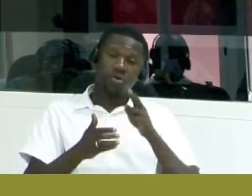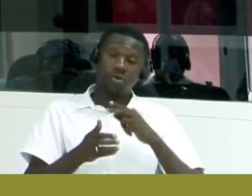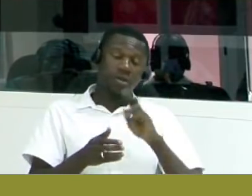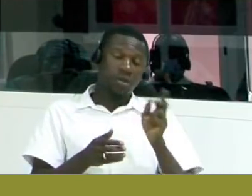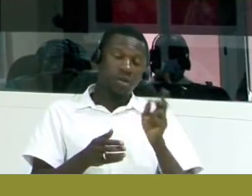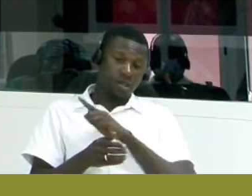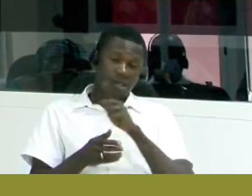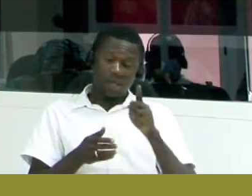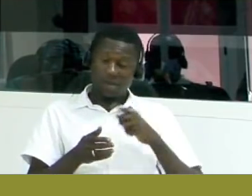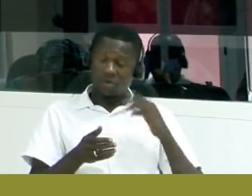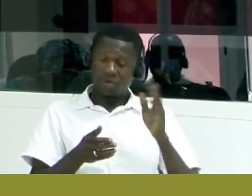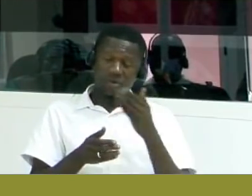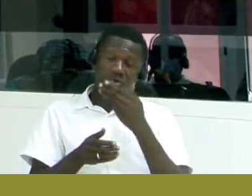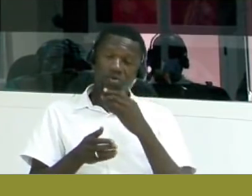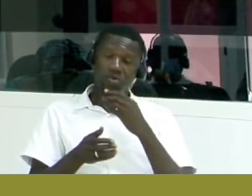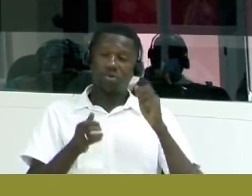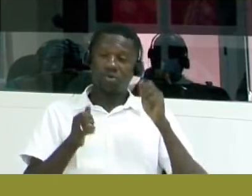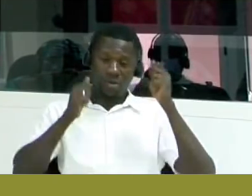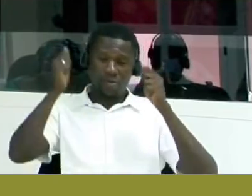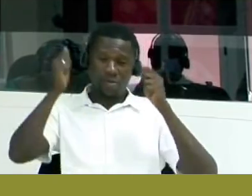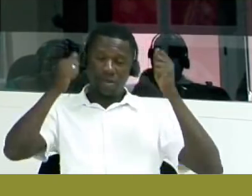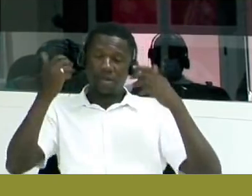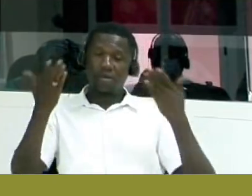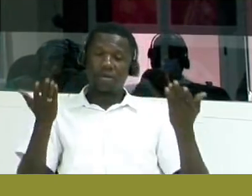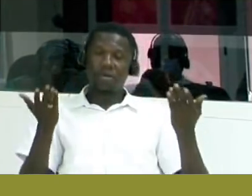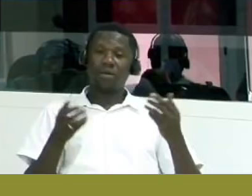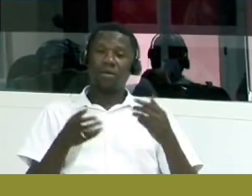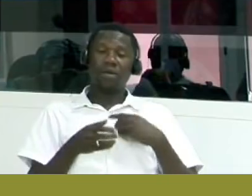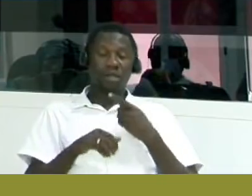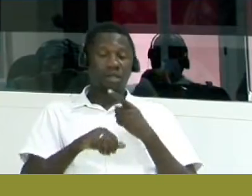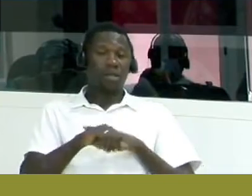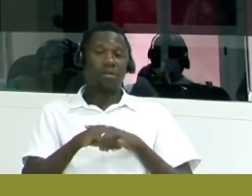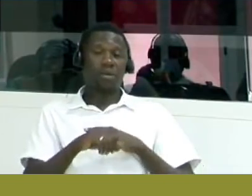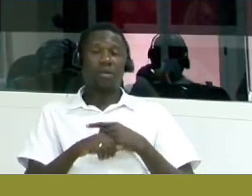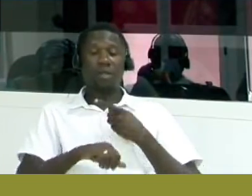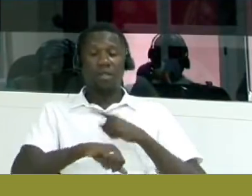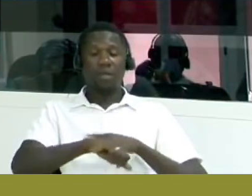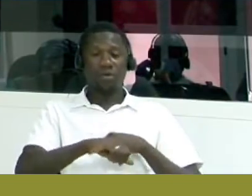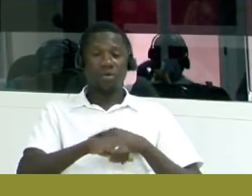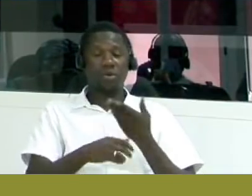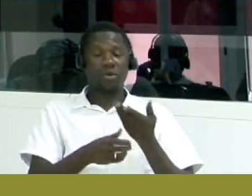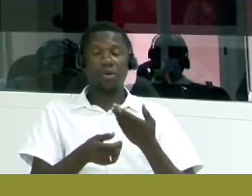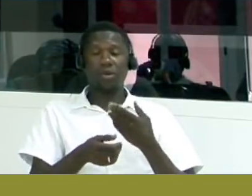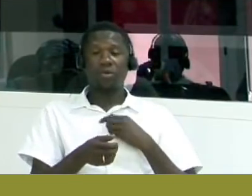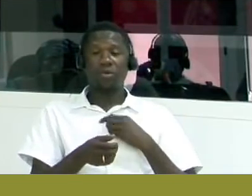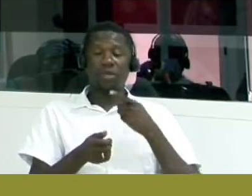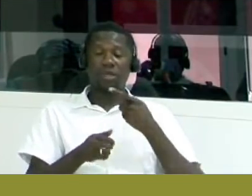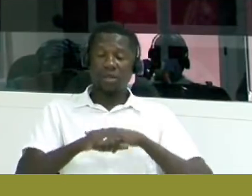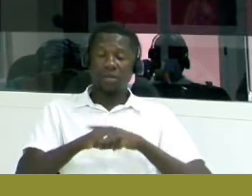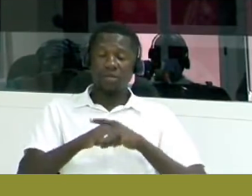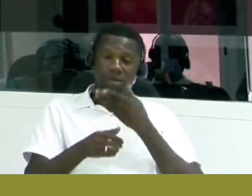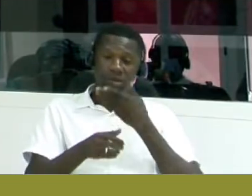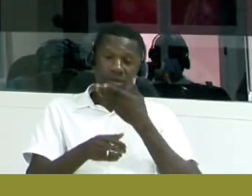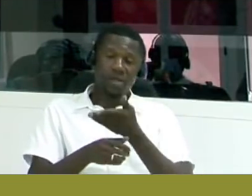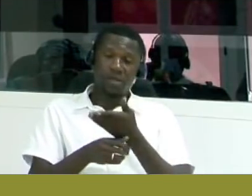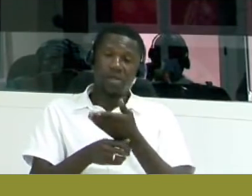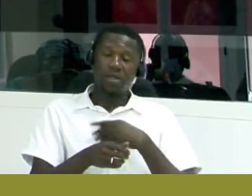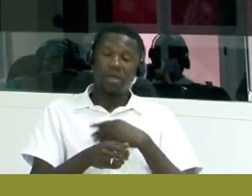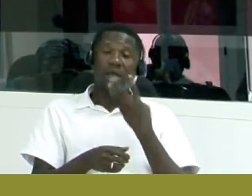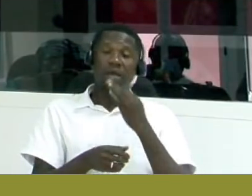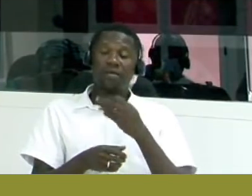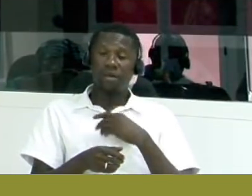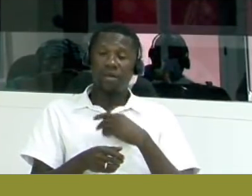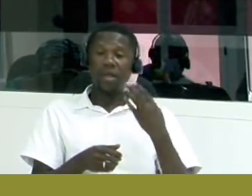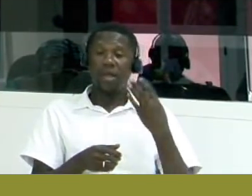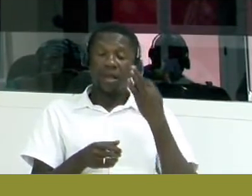was push and pull. And in the meantime, time was running out because the system in place, which is still in place, is such that if